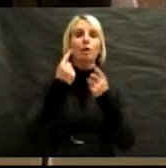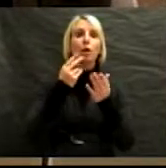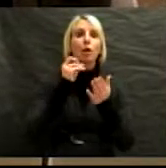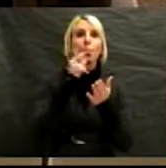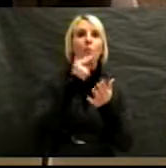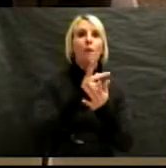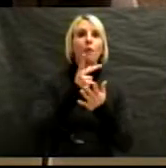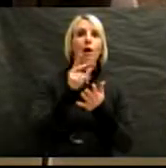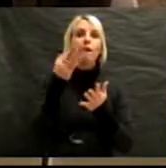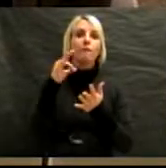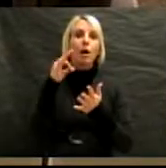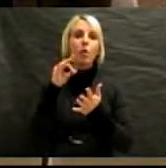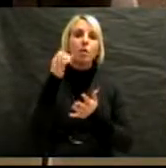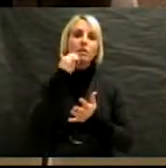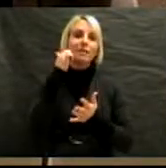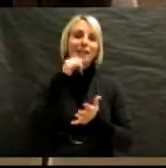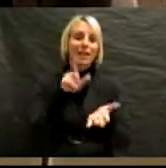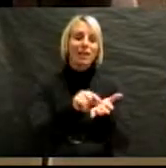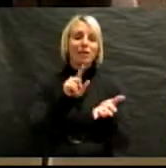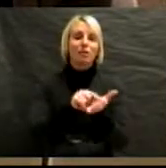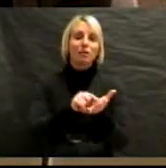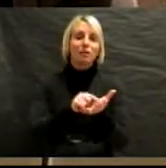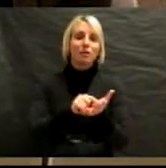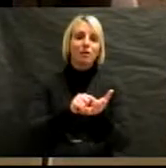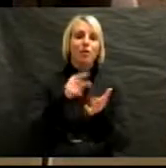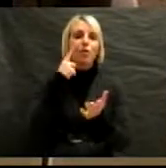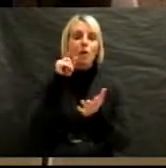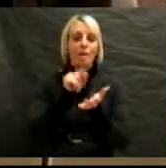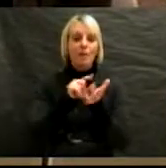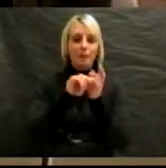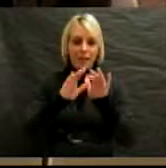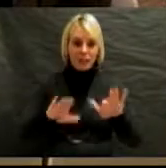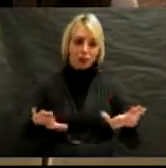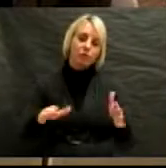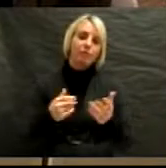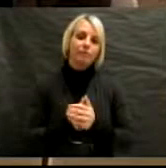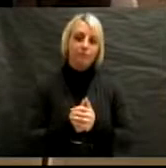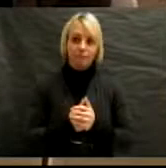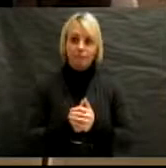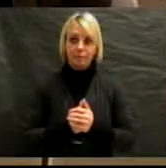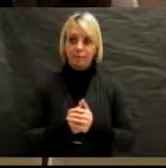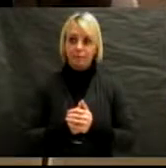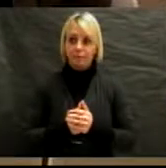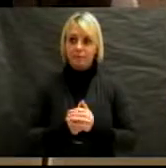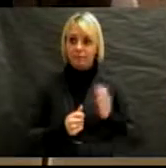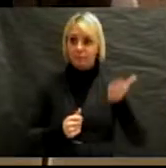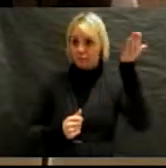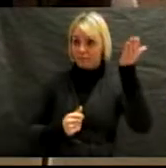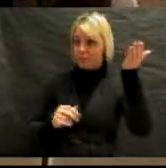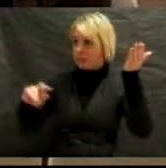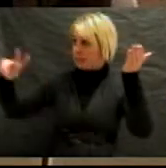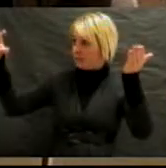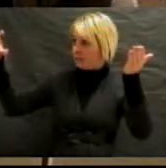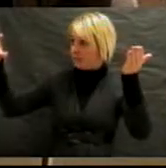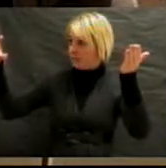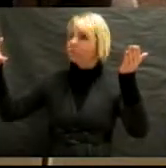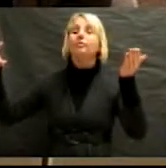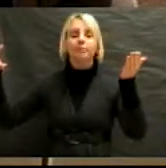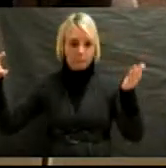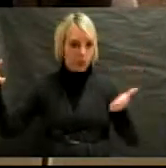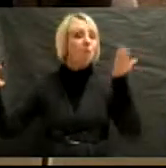Public Schools. So moved. Second. We have a motion and a second. Any discussion on this item?